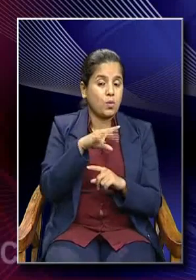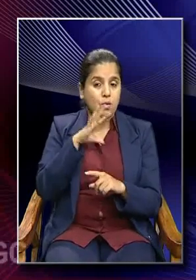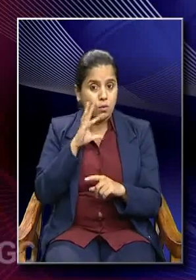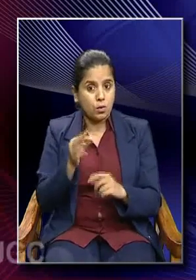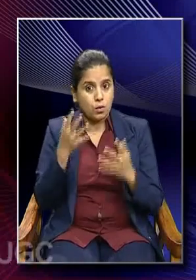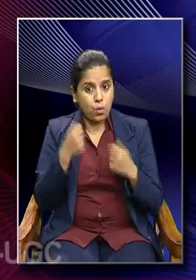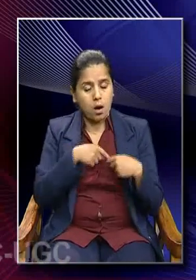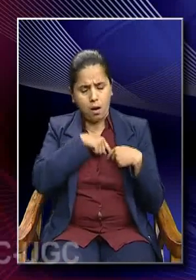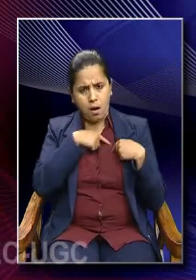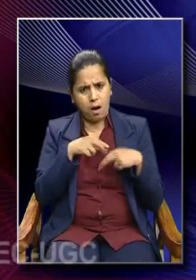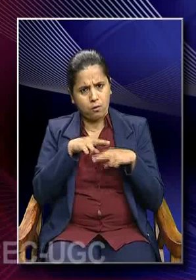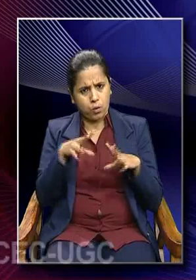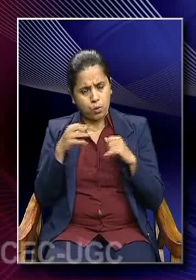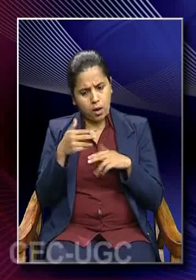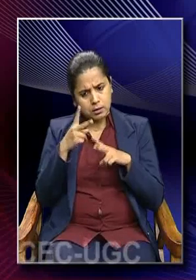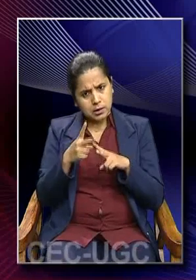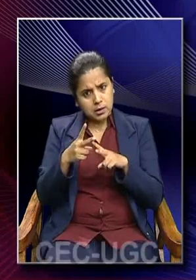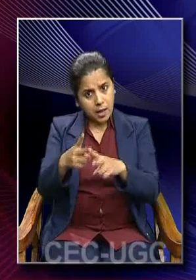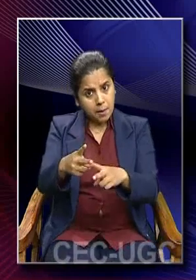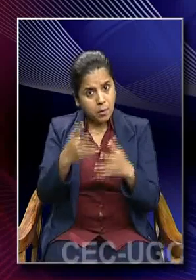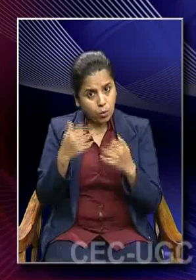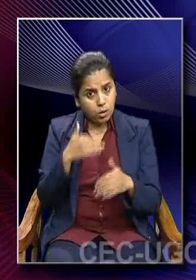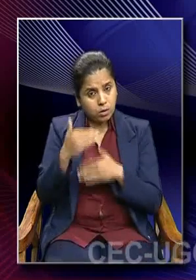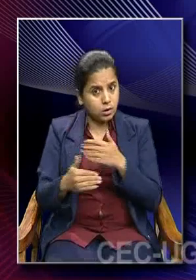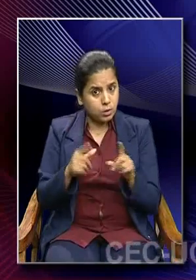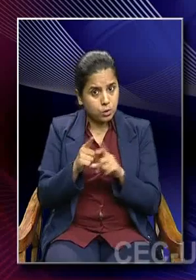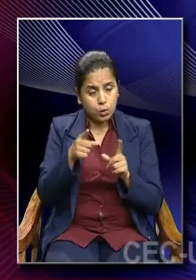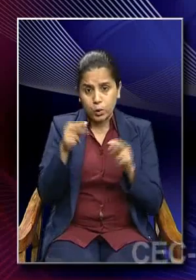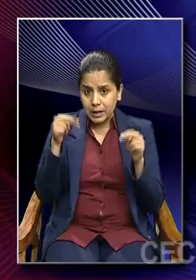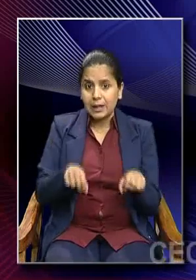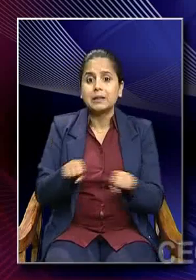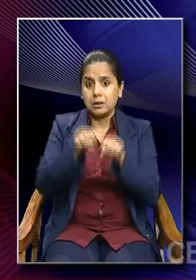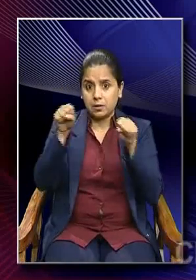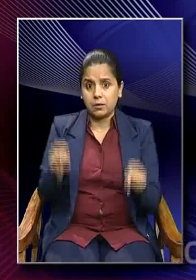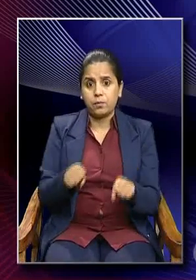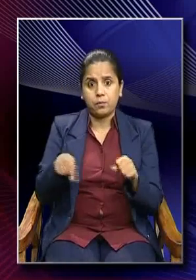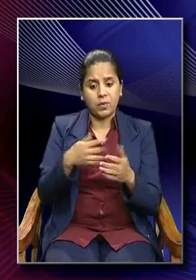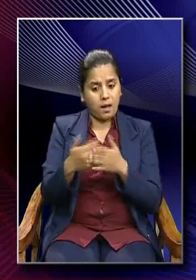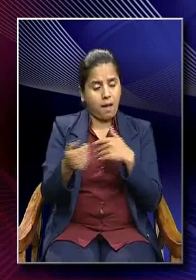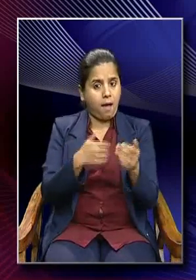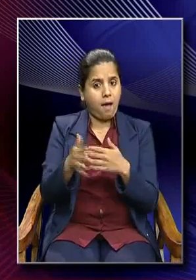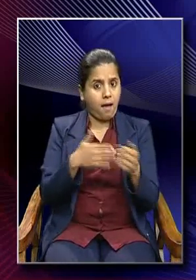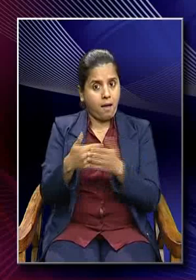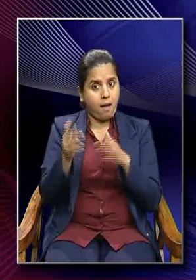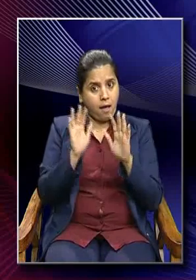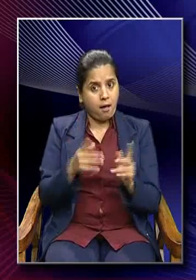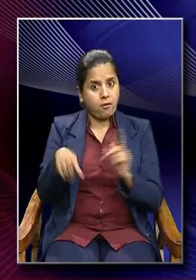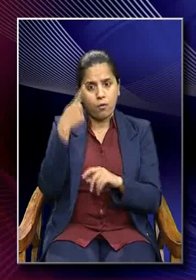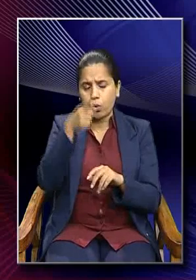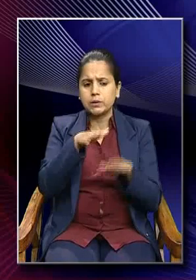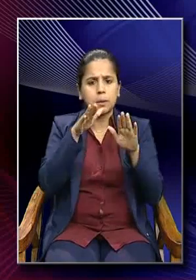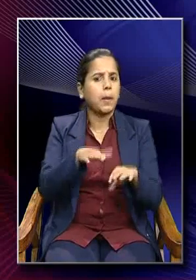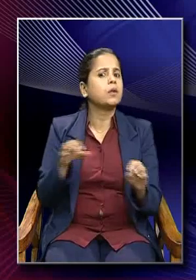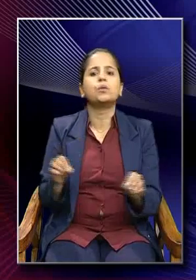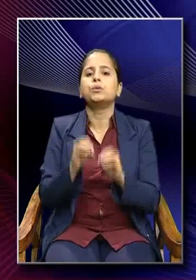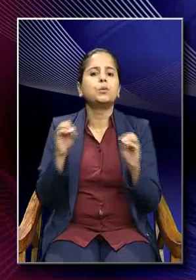they want to be sustainable, and you need a system which is in your hands and for which you are not dependent